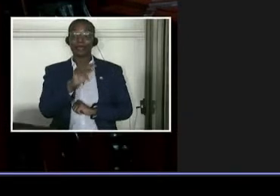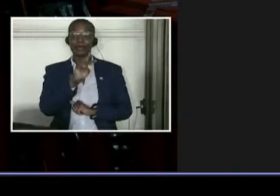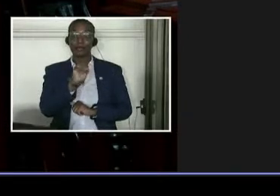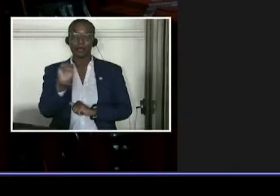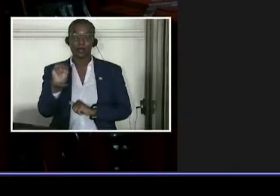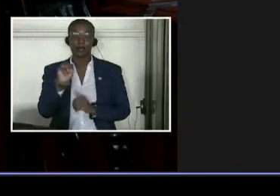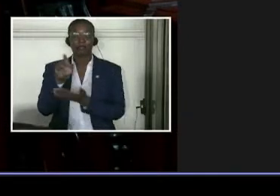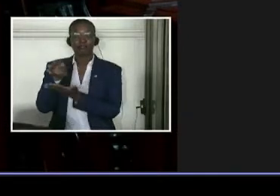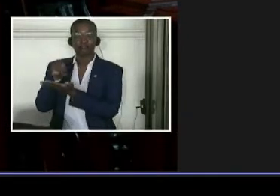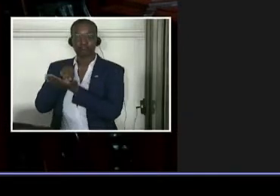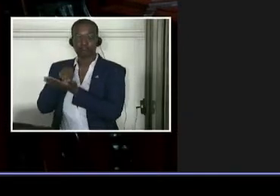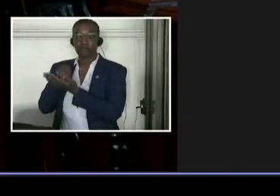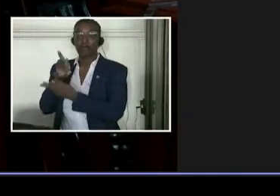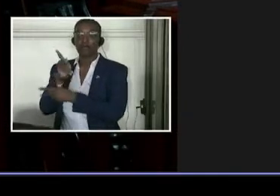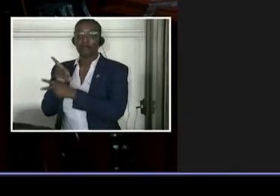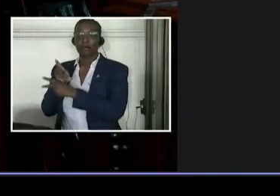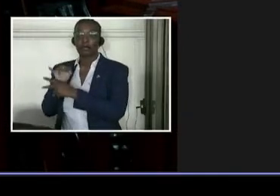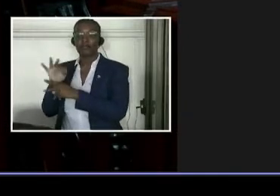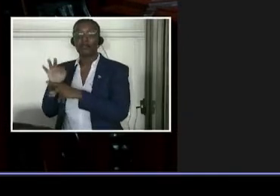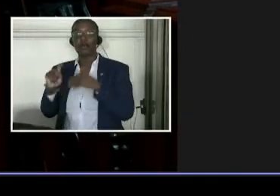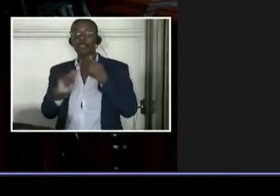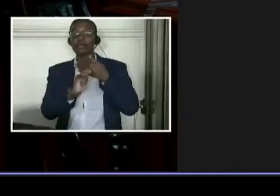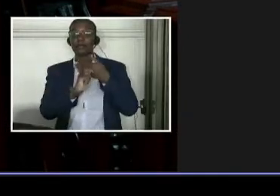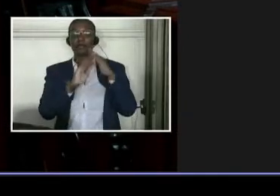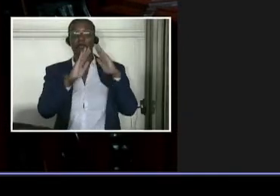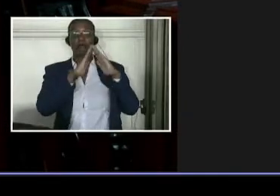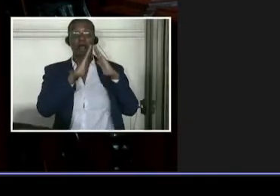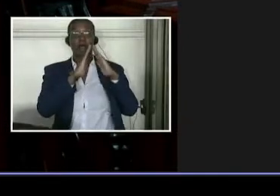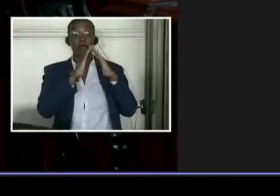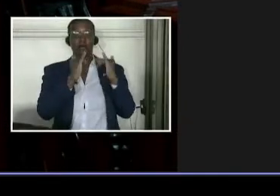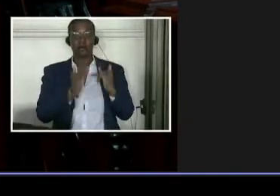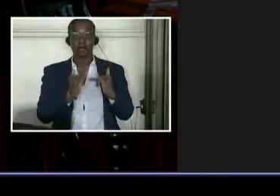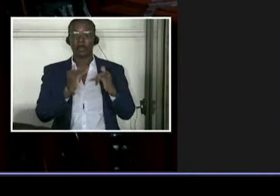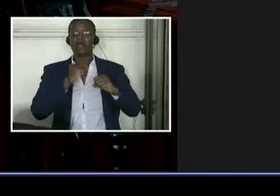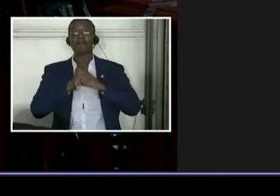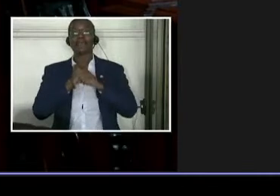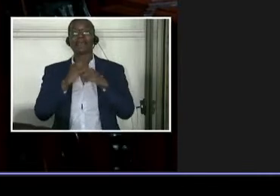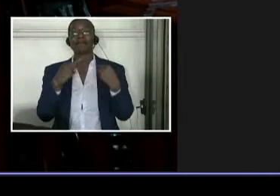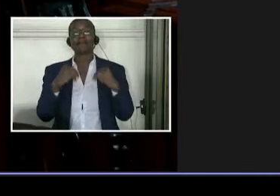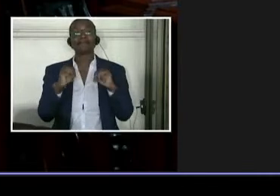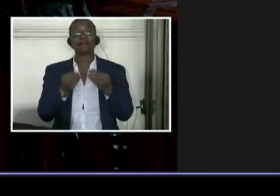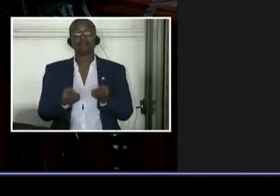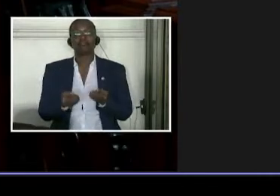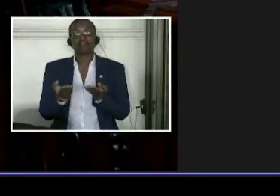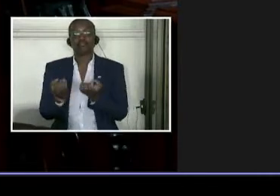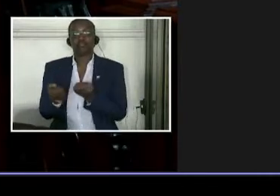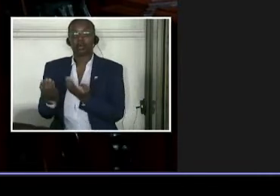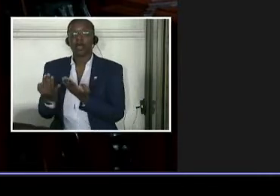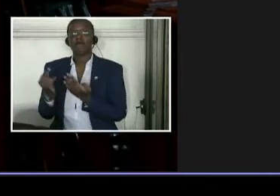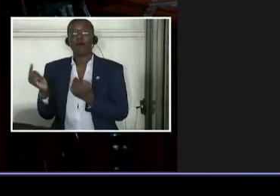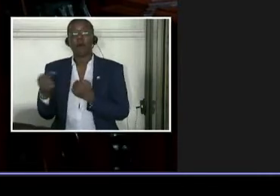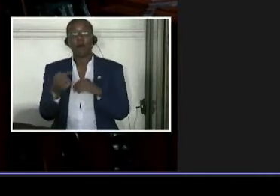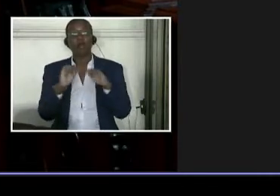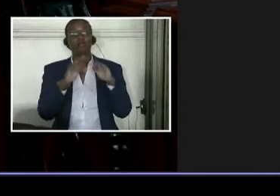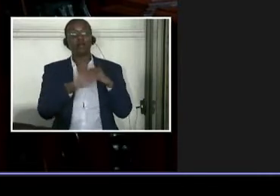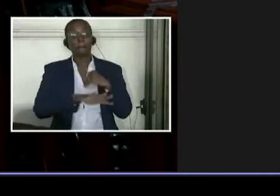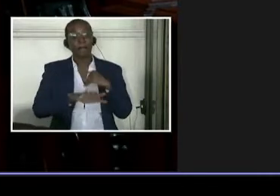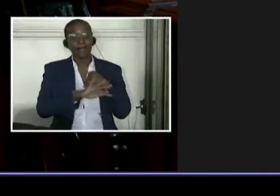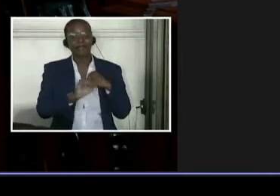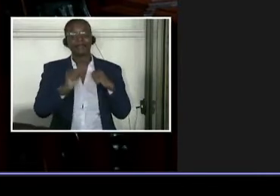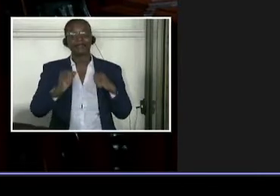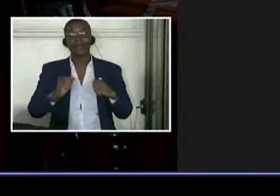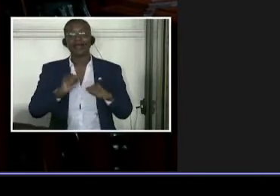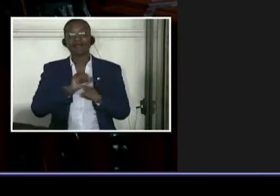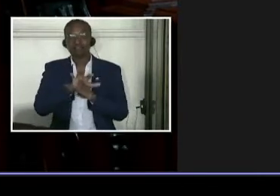relief package, including provision of temporary residential accommodation and material supply for affected areas, Azalia, Kwapata,